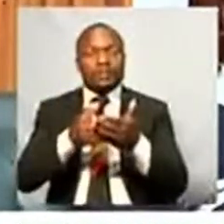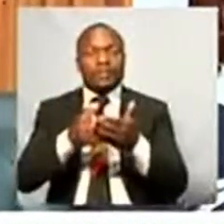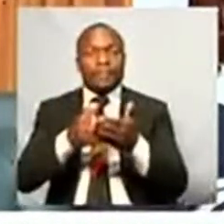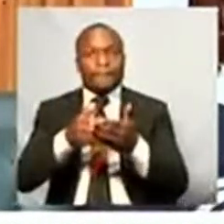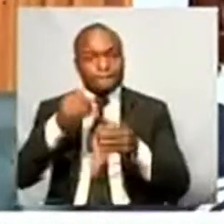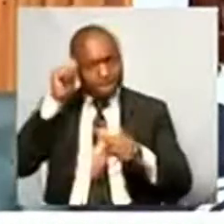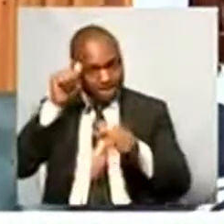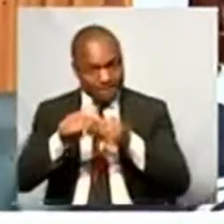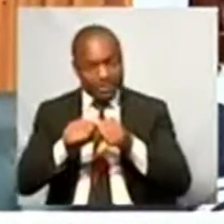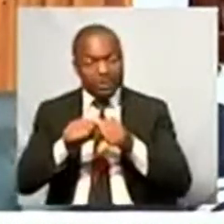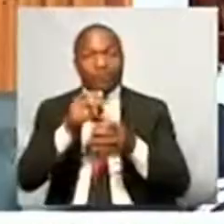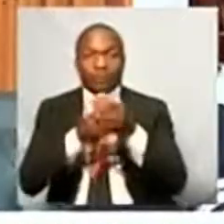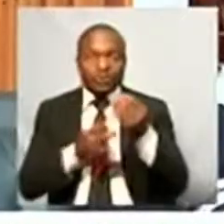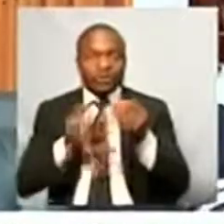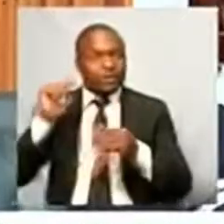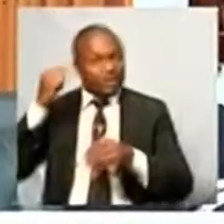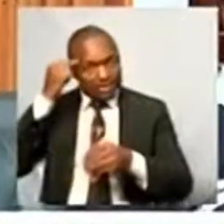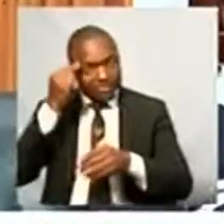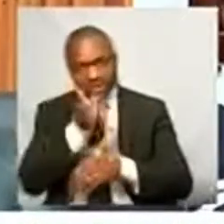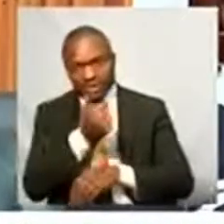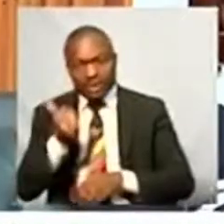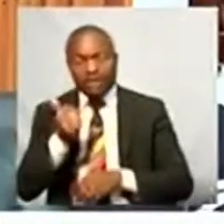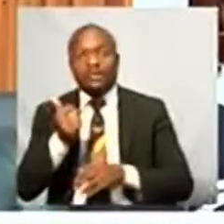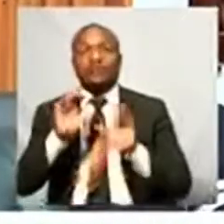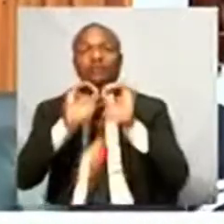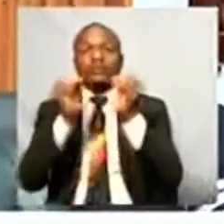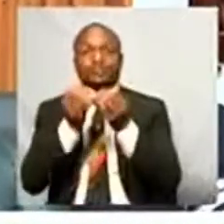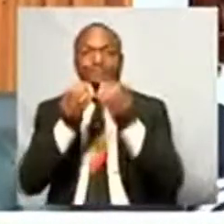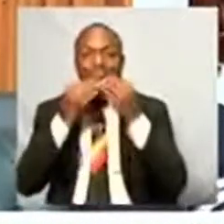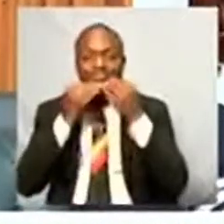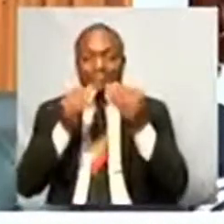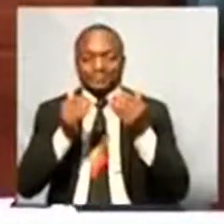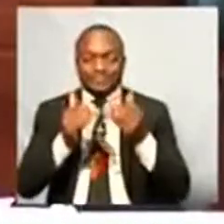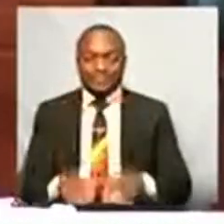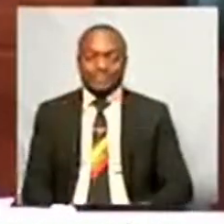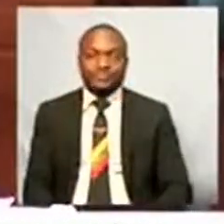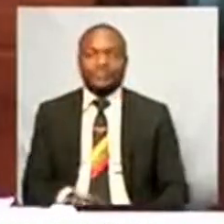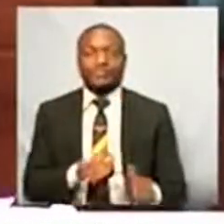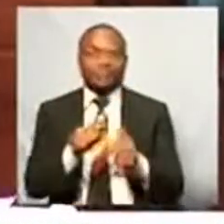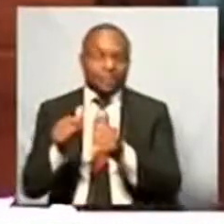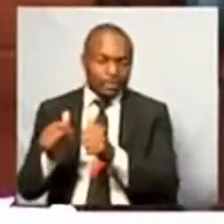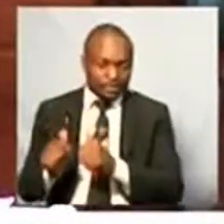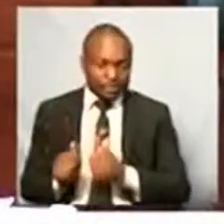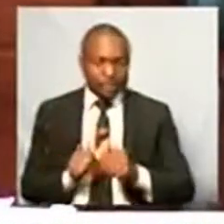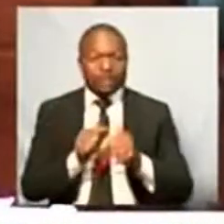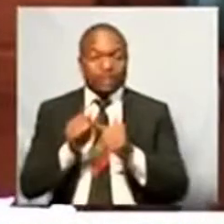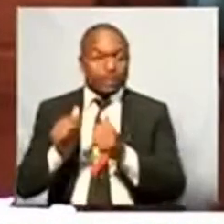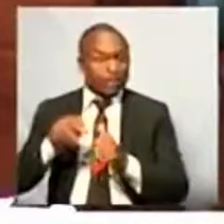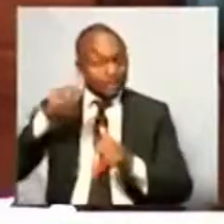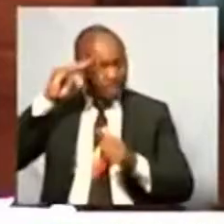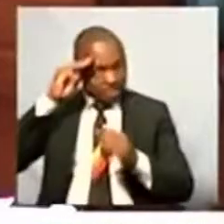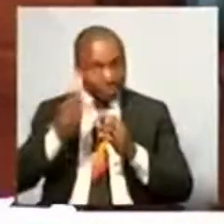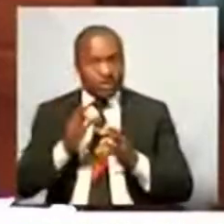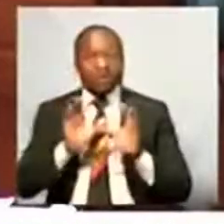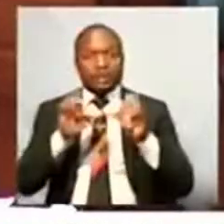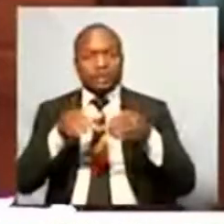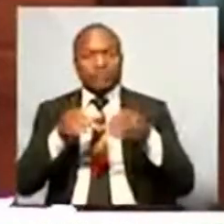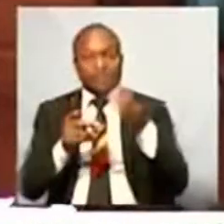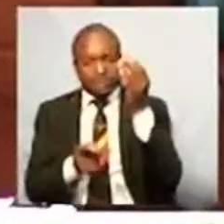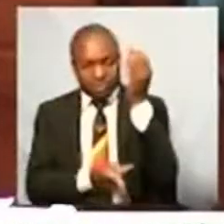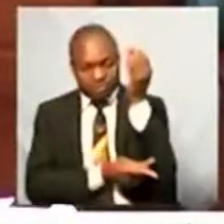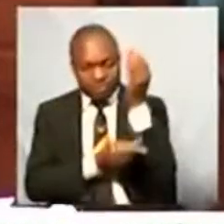state and to non-state actors? I thank you. The Acting Minister of Community Development and